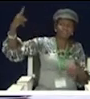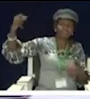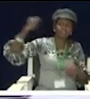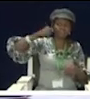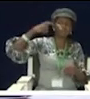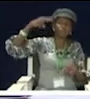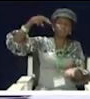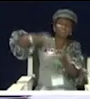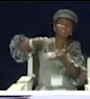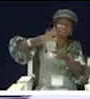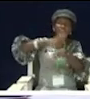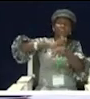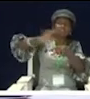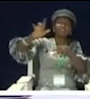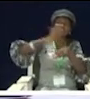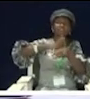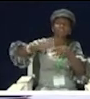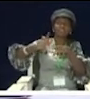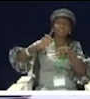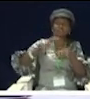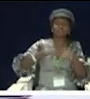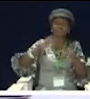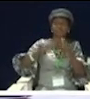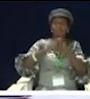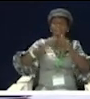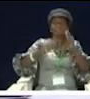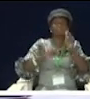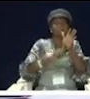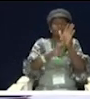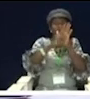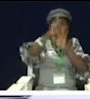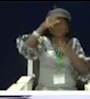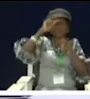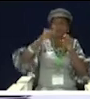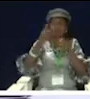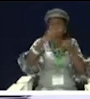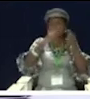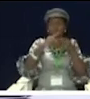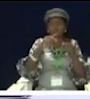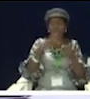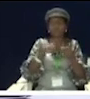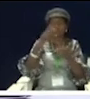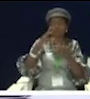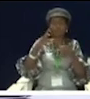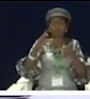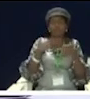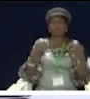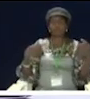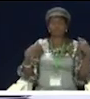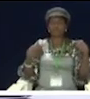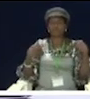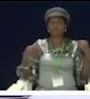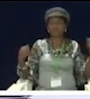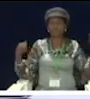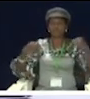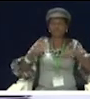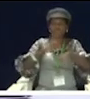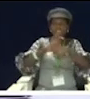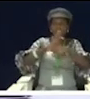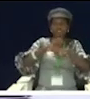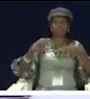standing naked, and a huge man came through the door holding the skin of an animal towards